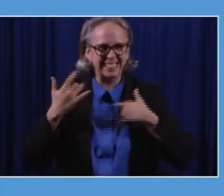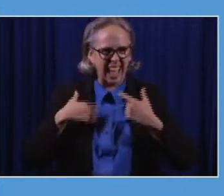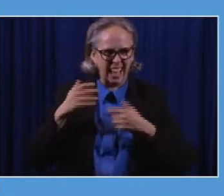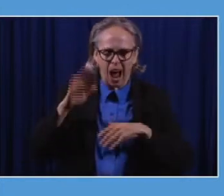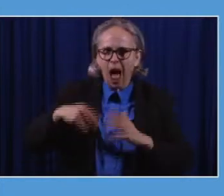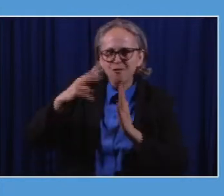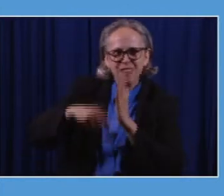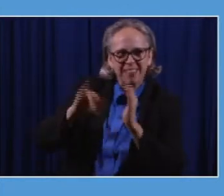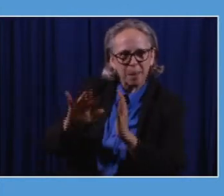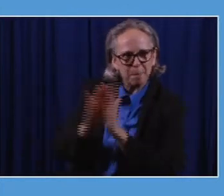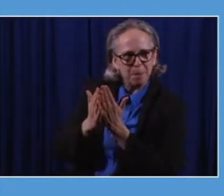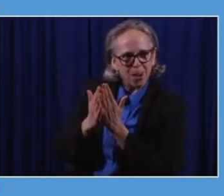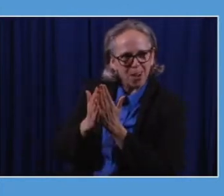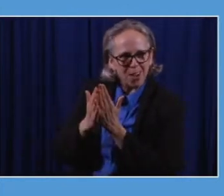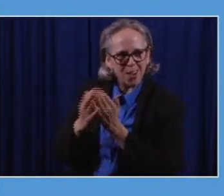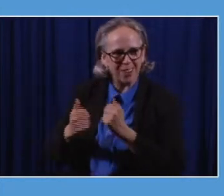see,